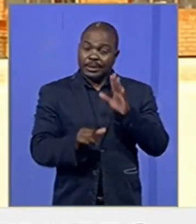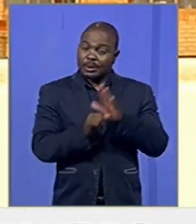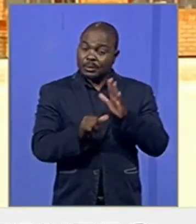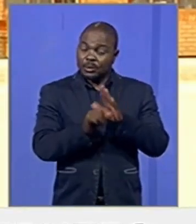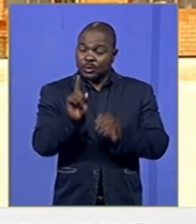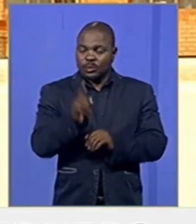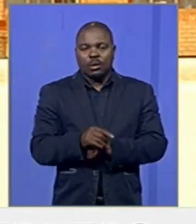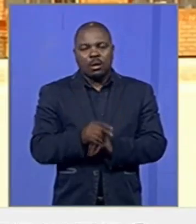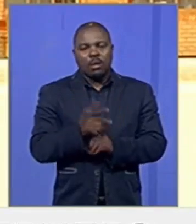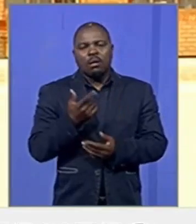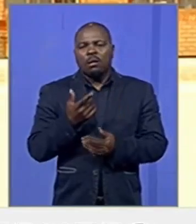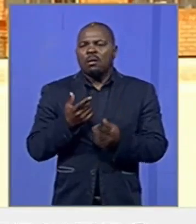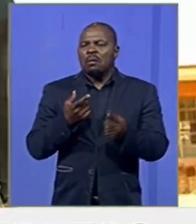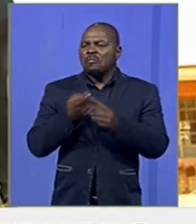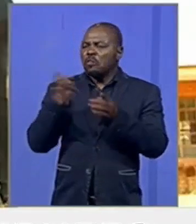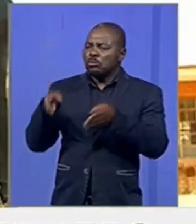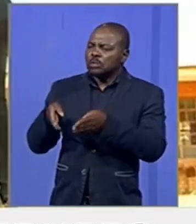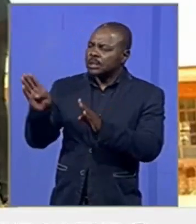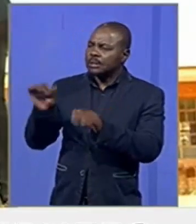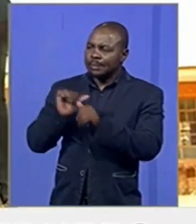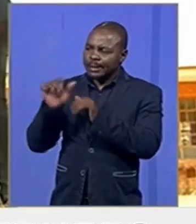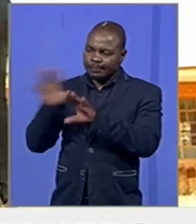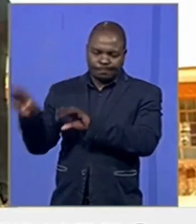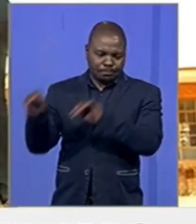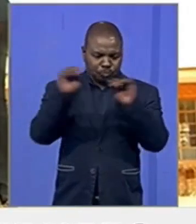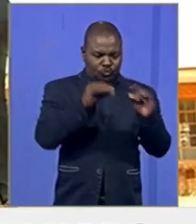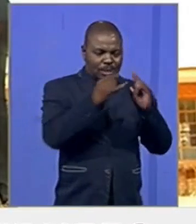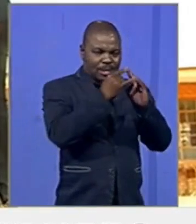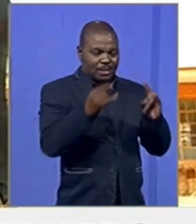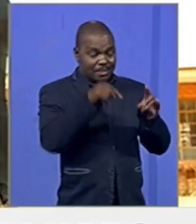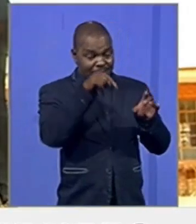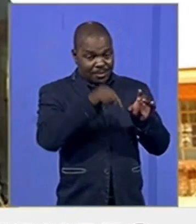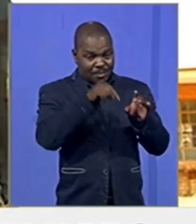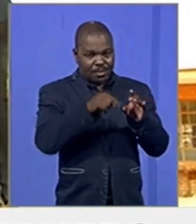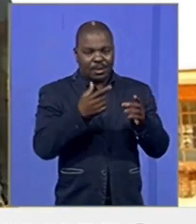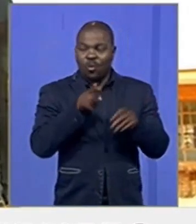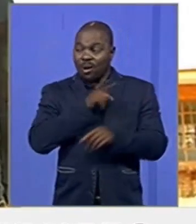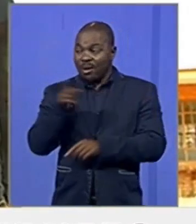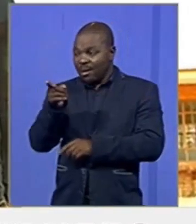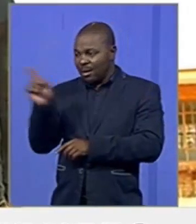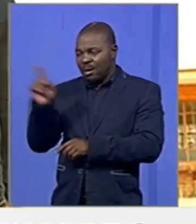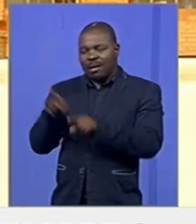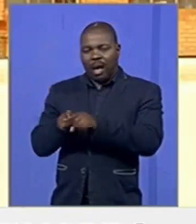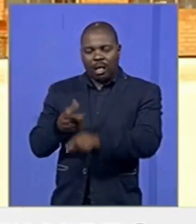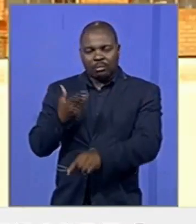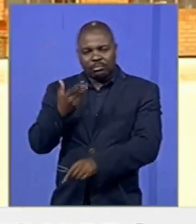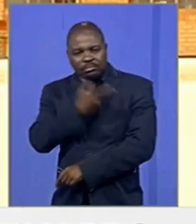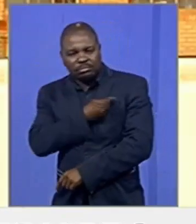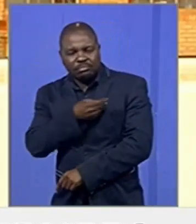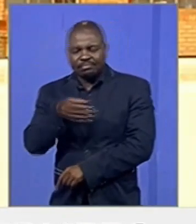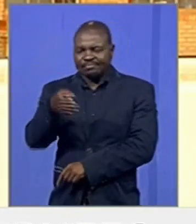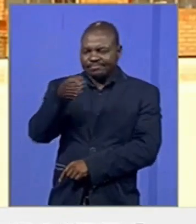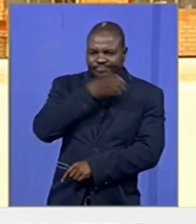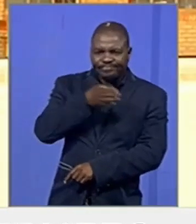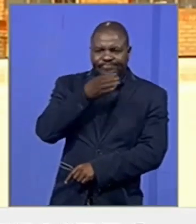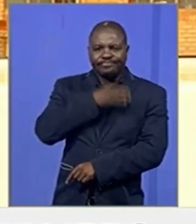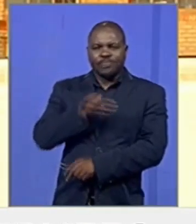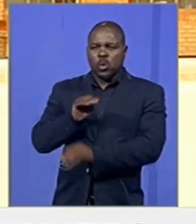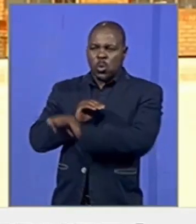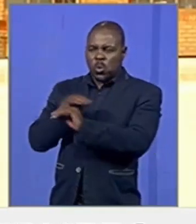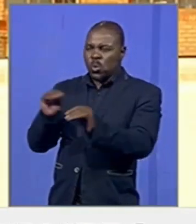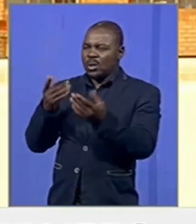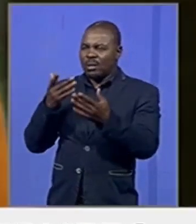ke gore re ba tloša ko ditrateng mo ba le reng ba gaufi le direthefatši ba gaufi le mayuala gore ntong le